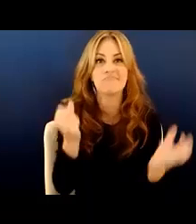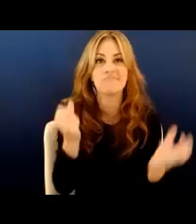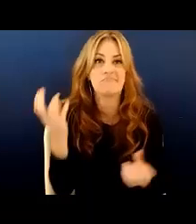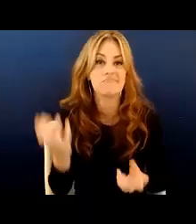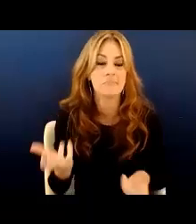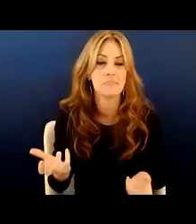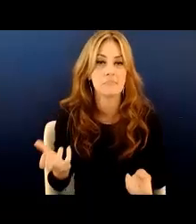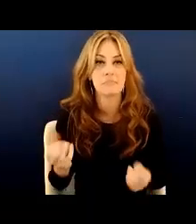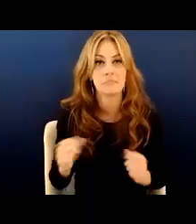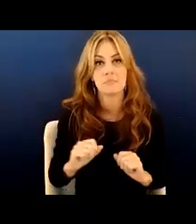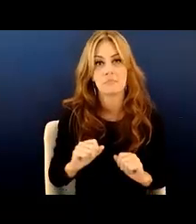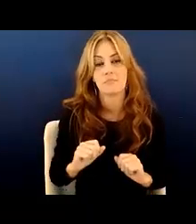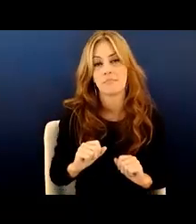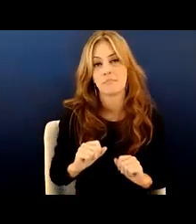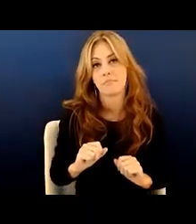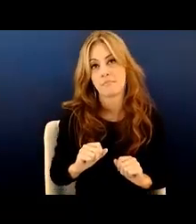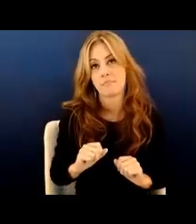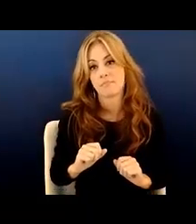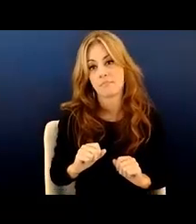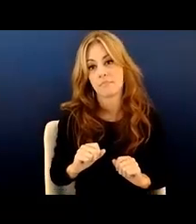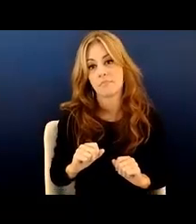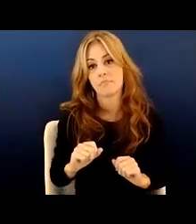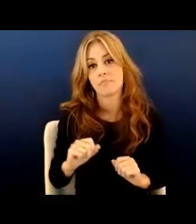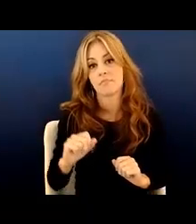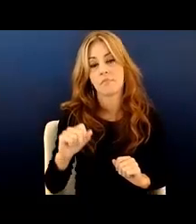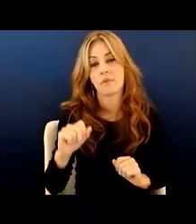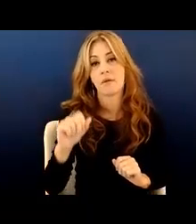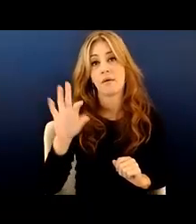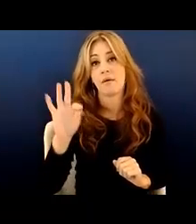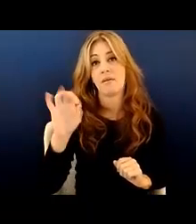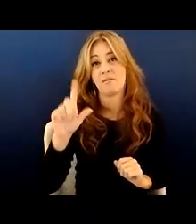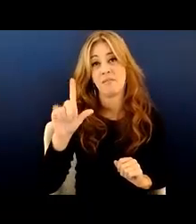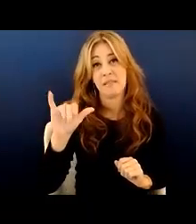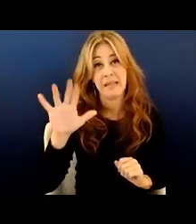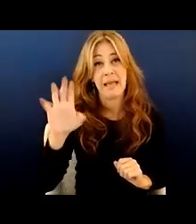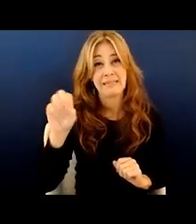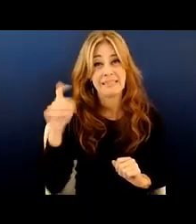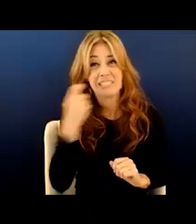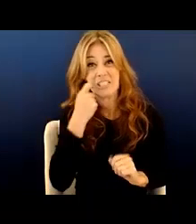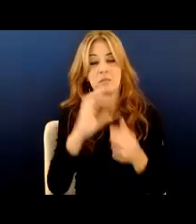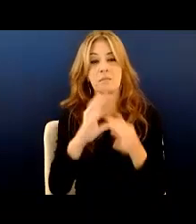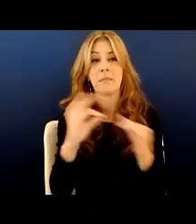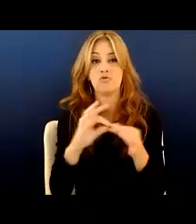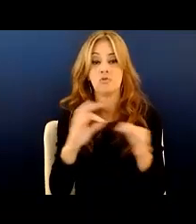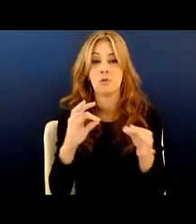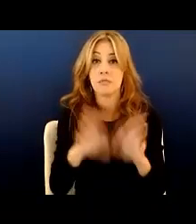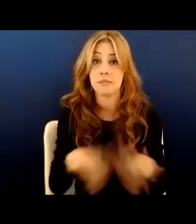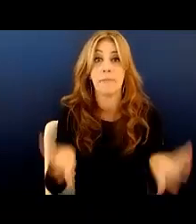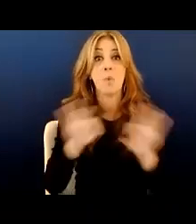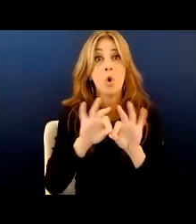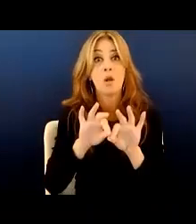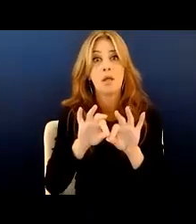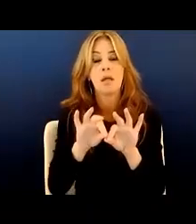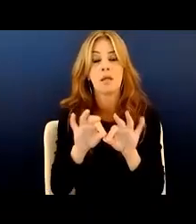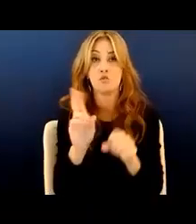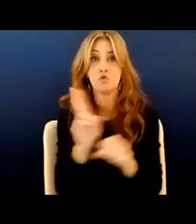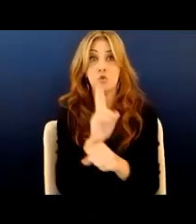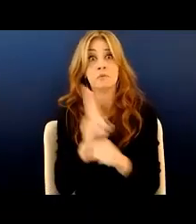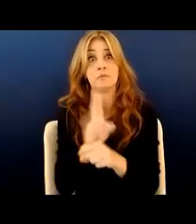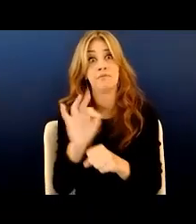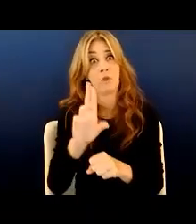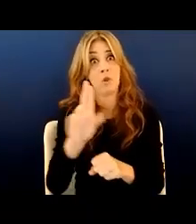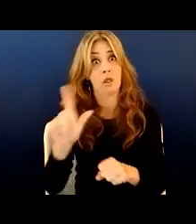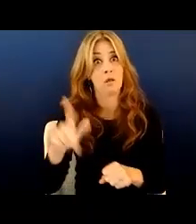One of the things that Felice mentioned, which is really important and useful, especially now that we're